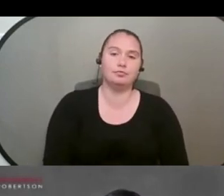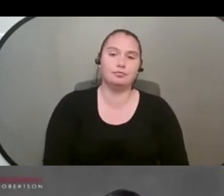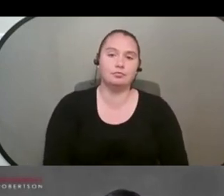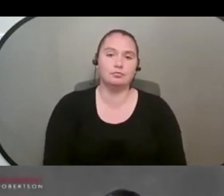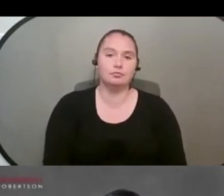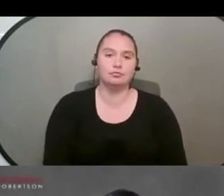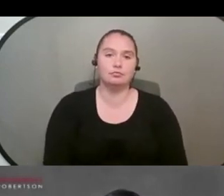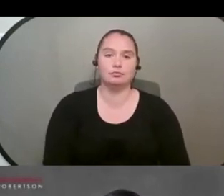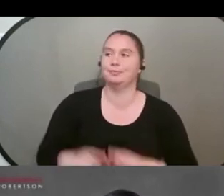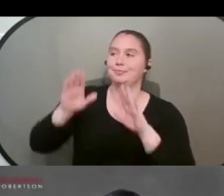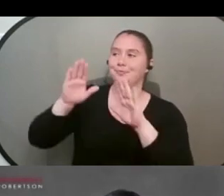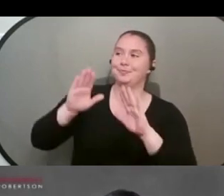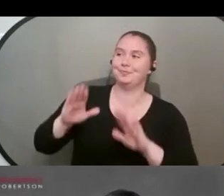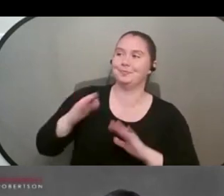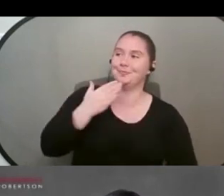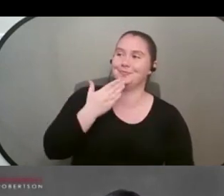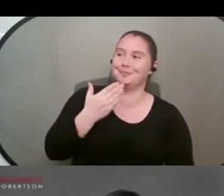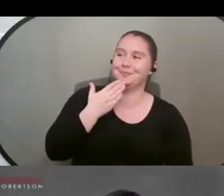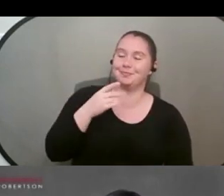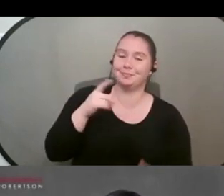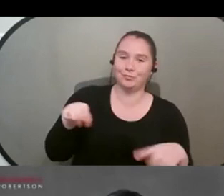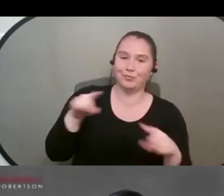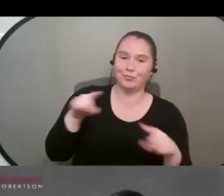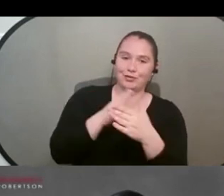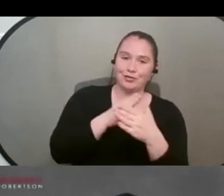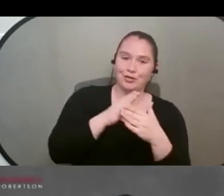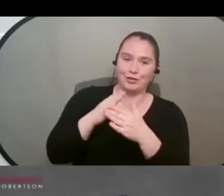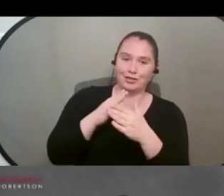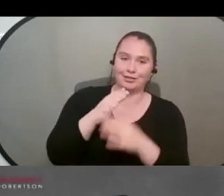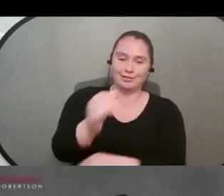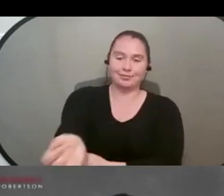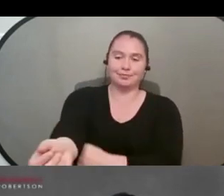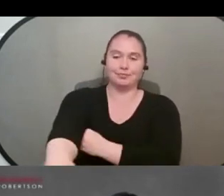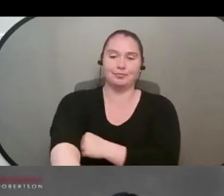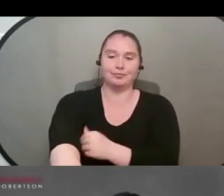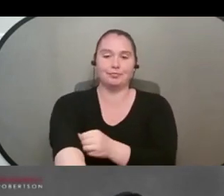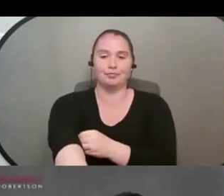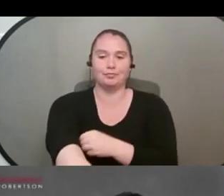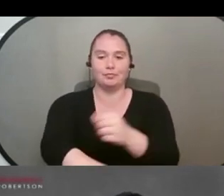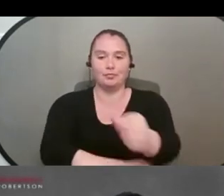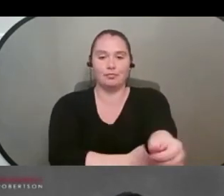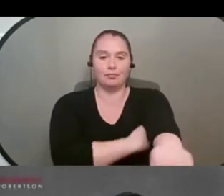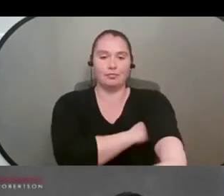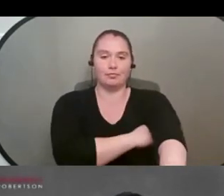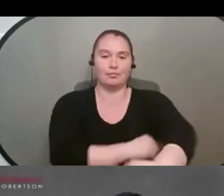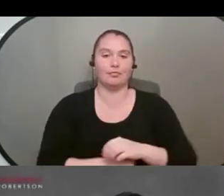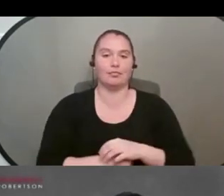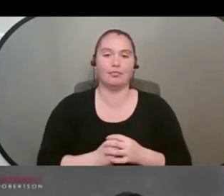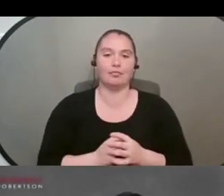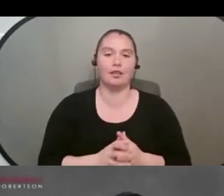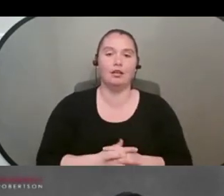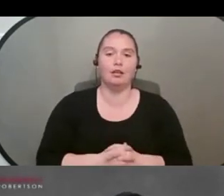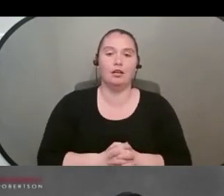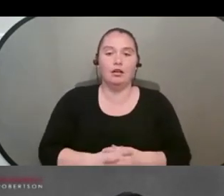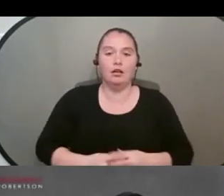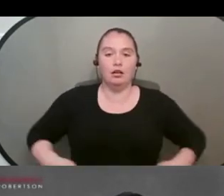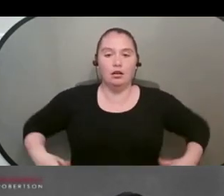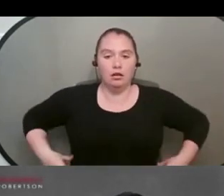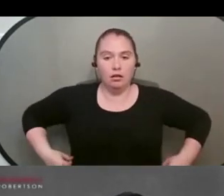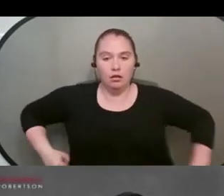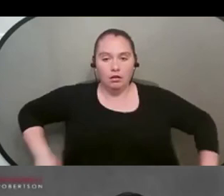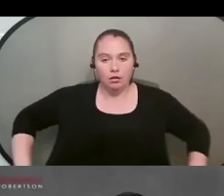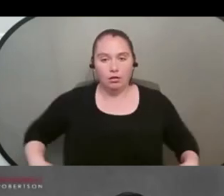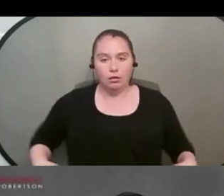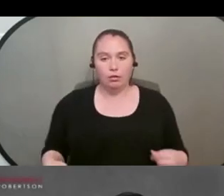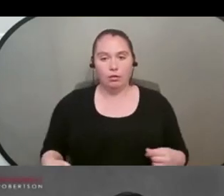Great. Thank you all for sharing. And so I think as we come together, and I think this is ultimately